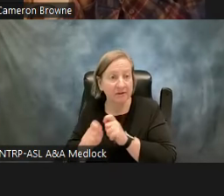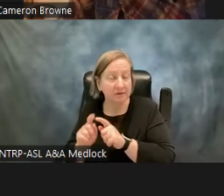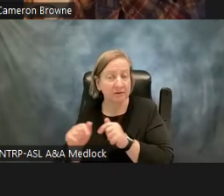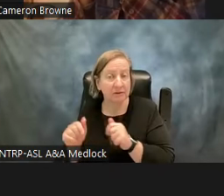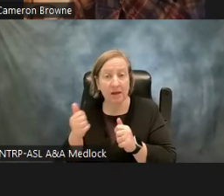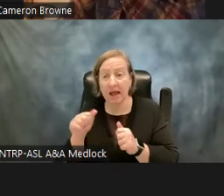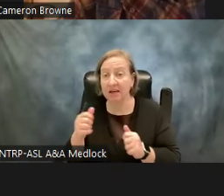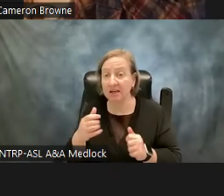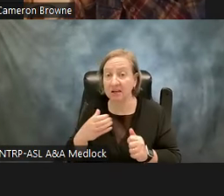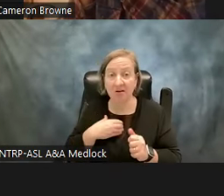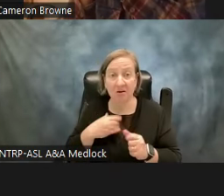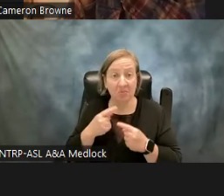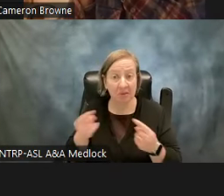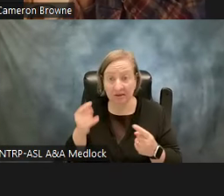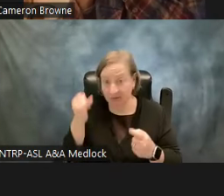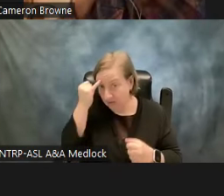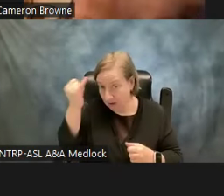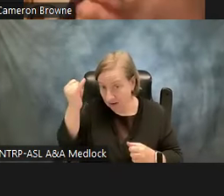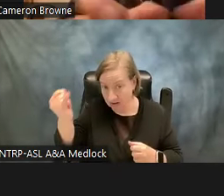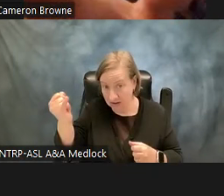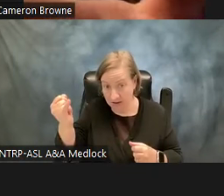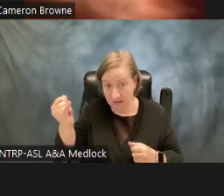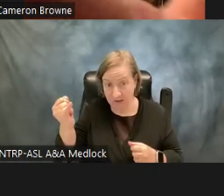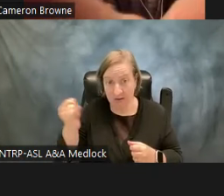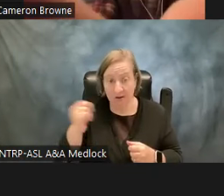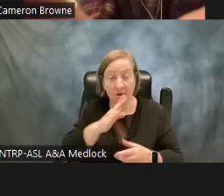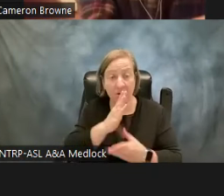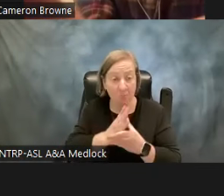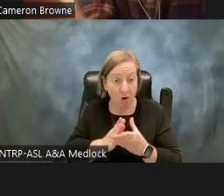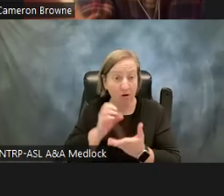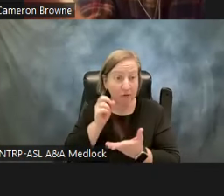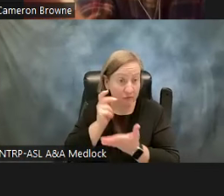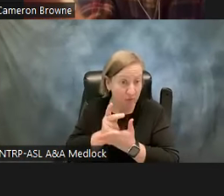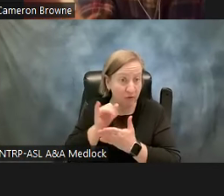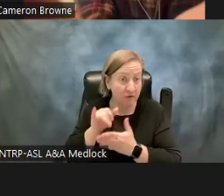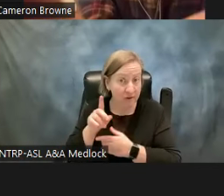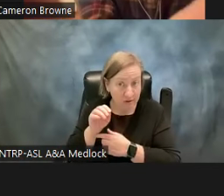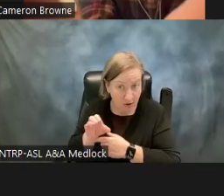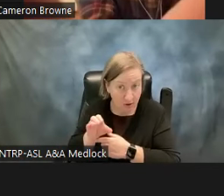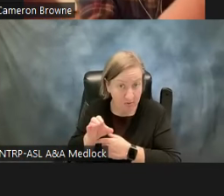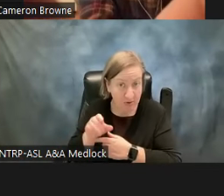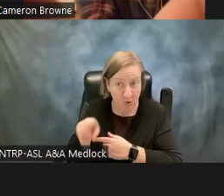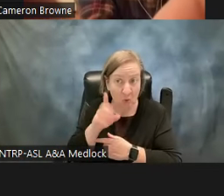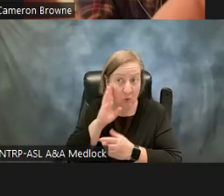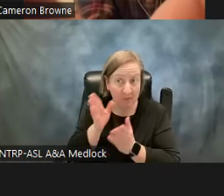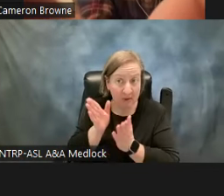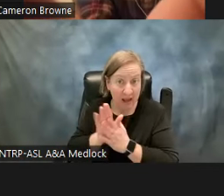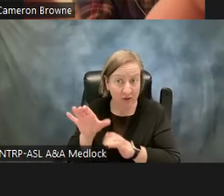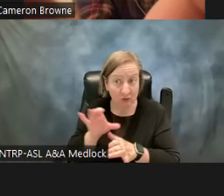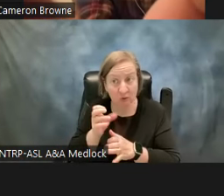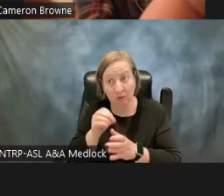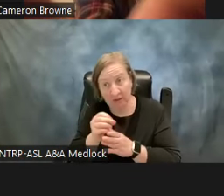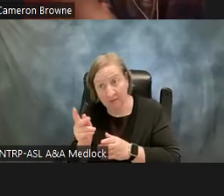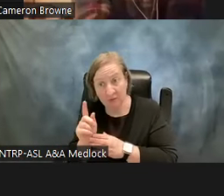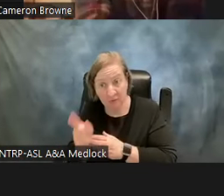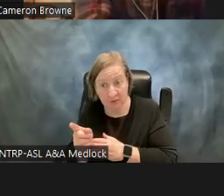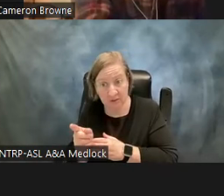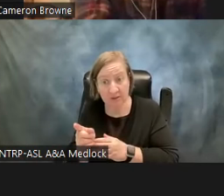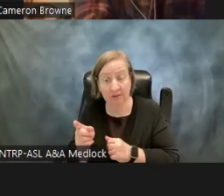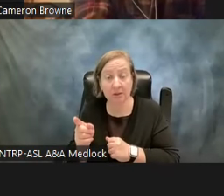any opposition to the idea that as part of the approval of this document, which you'll be asked to do in a few minutes,